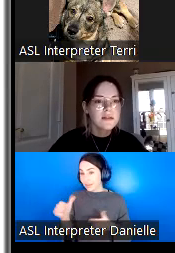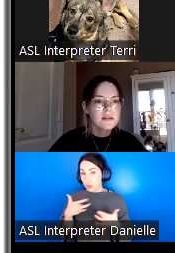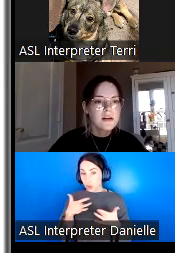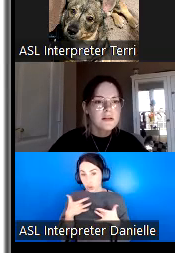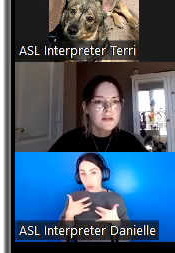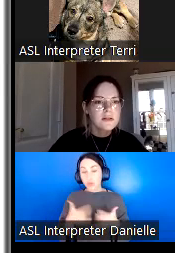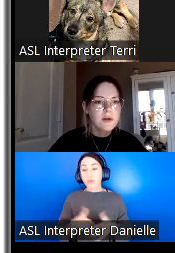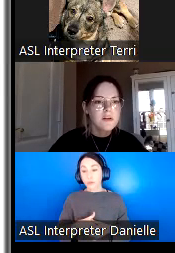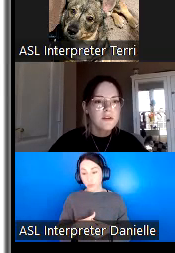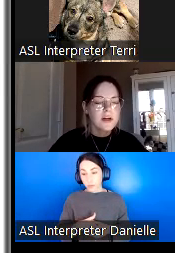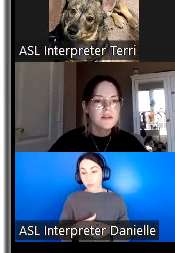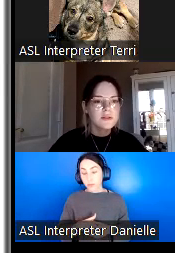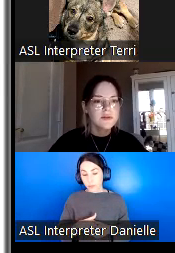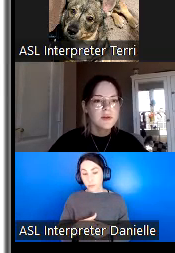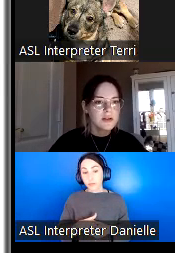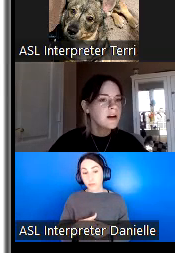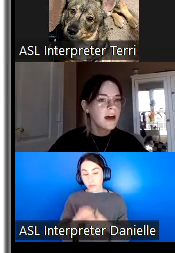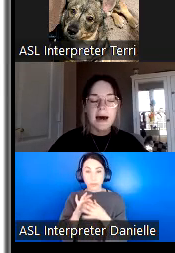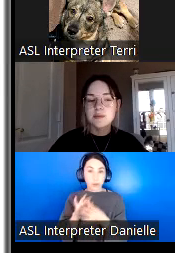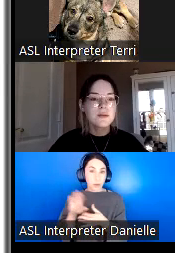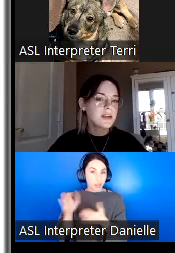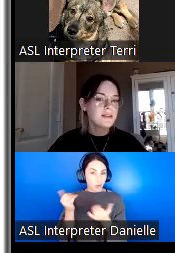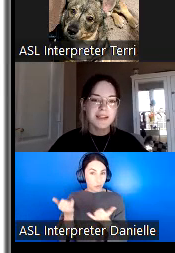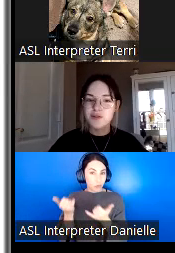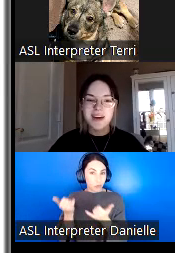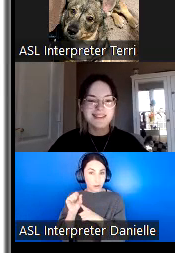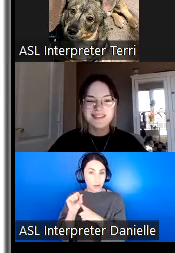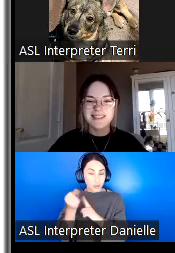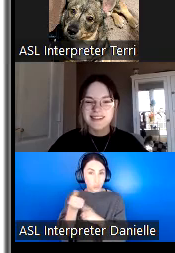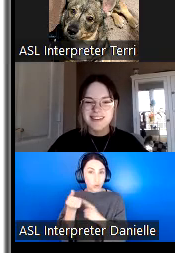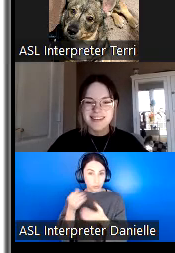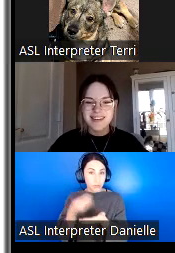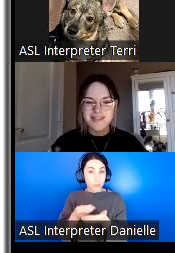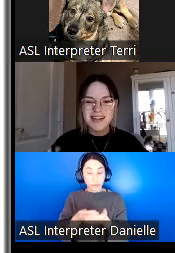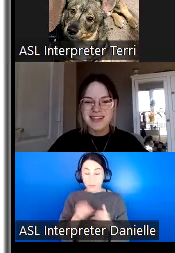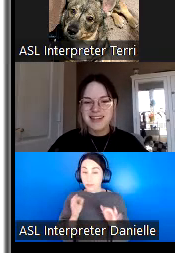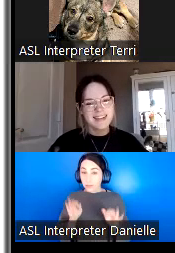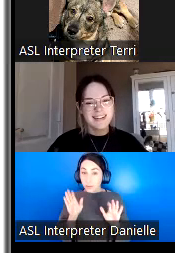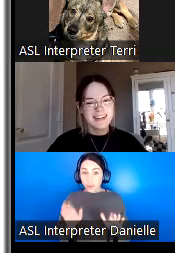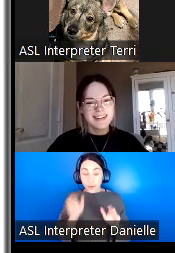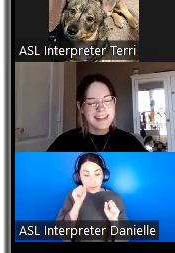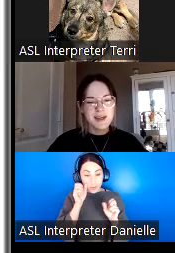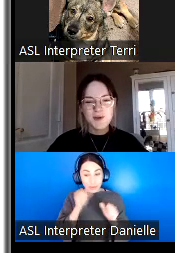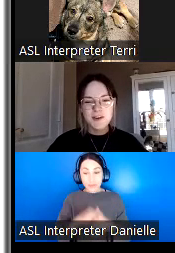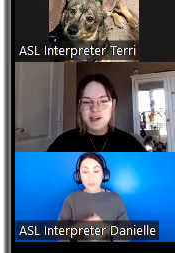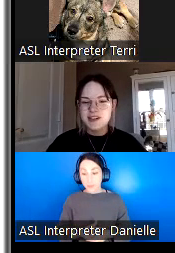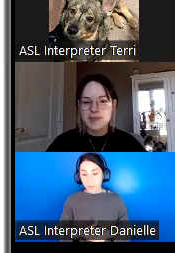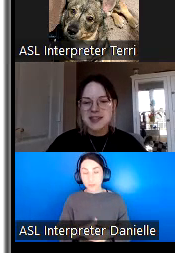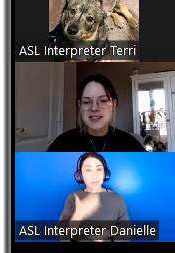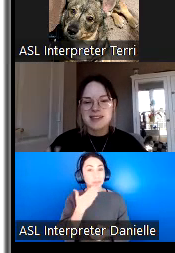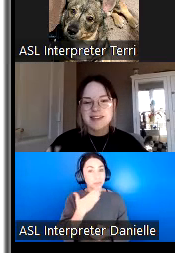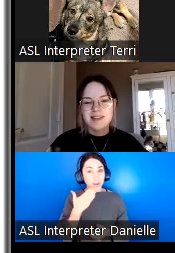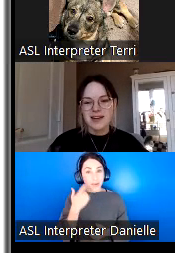he or she has any concerns about the current financial situation. Absolutely. That's great. Amazing. Thank you all for